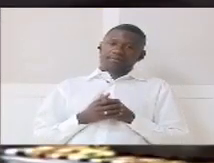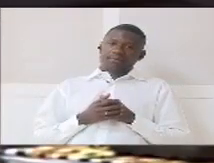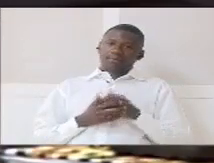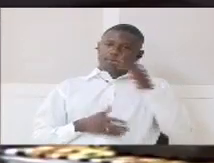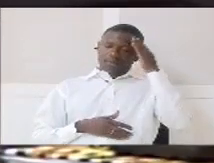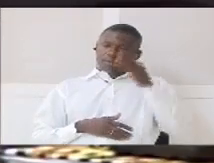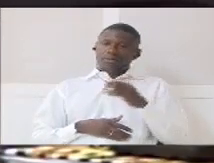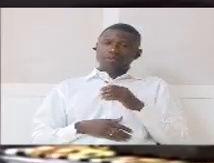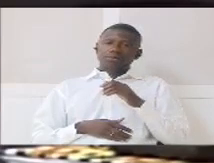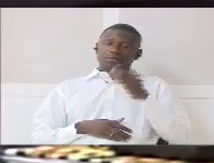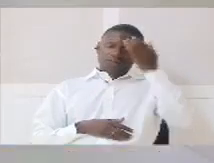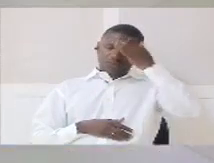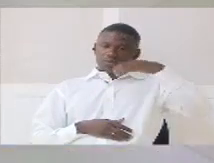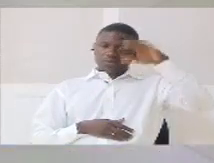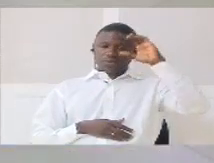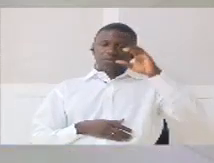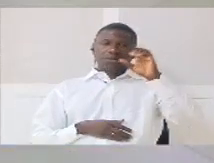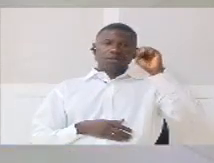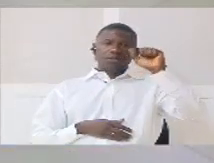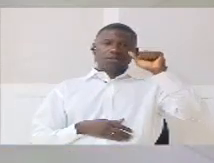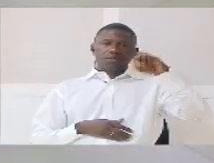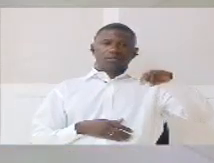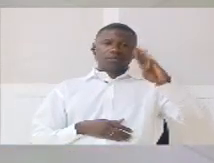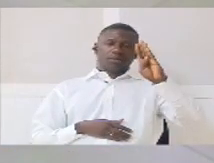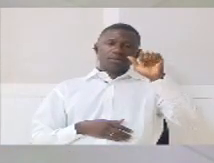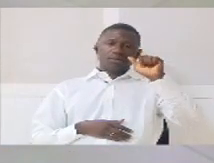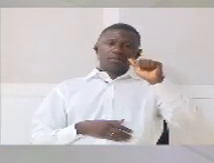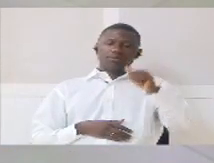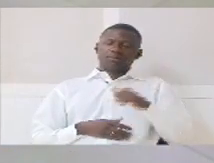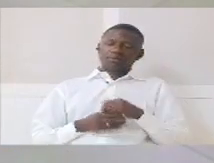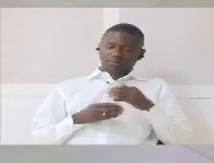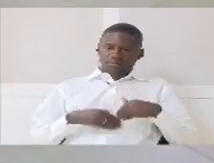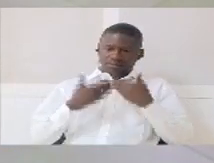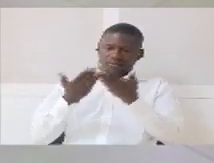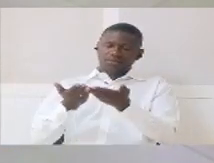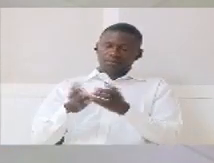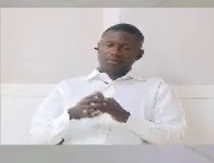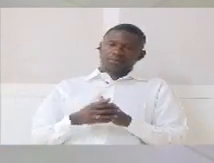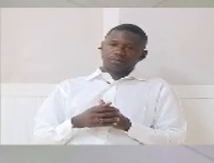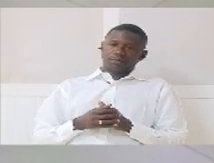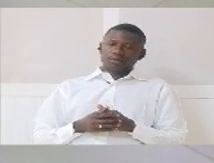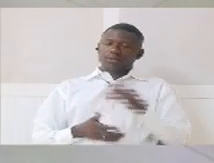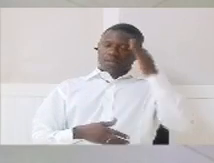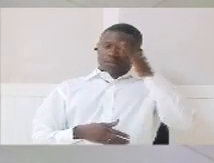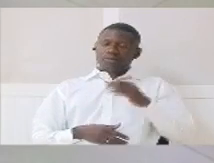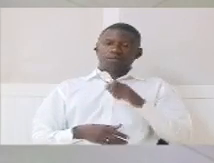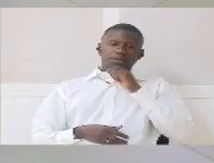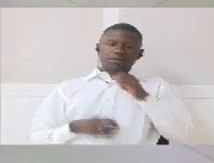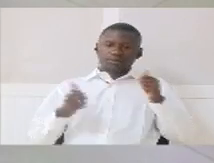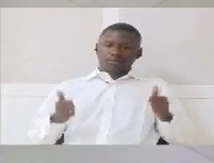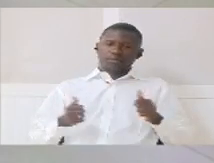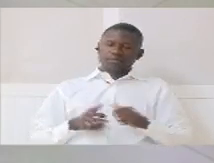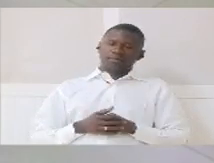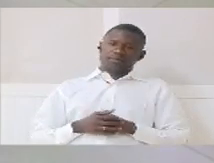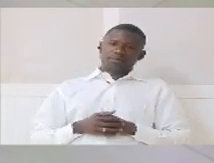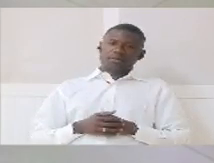Samba, you have the floor, please. So, Samba, Fanan left in Yininkala. Thank you, Chairman. Lamin, tell of Yininkala, Menna,